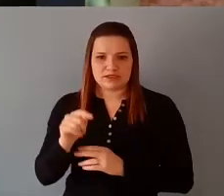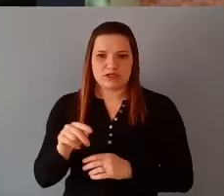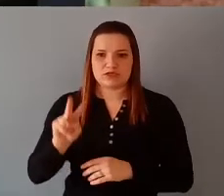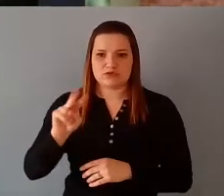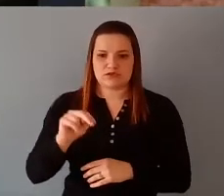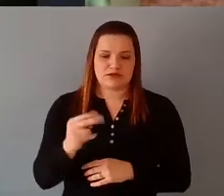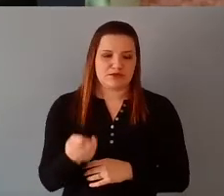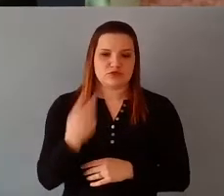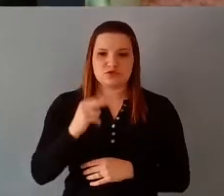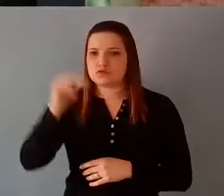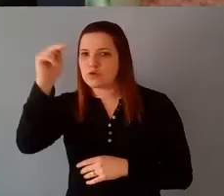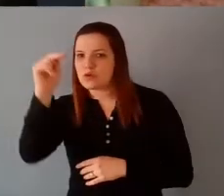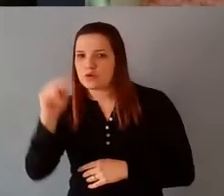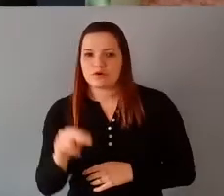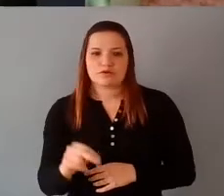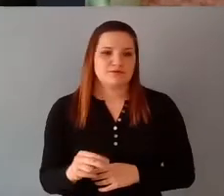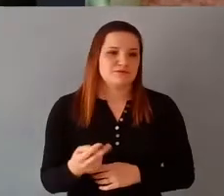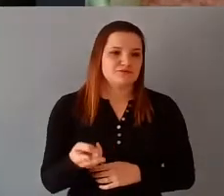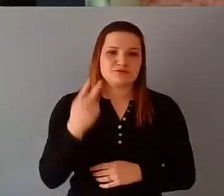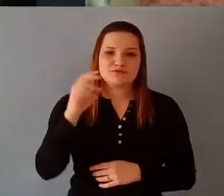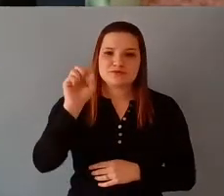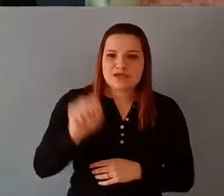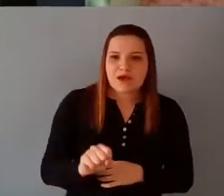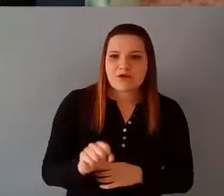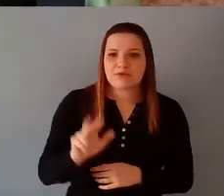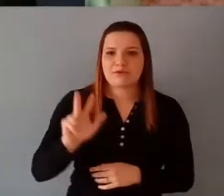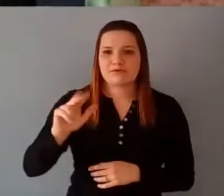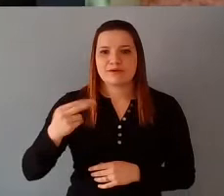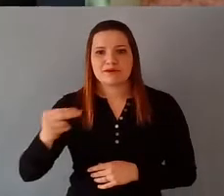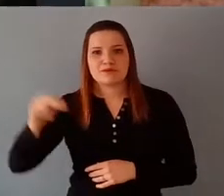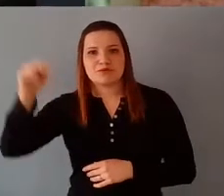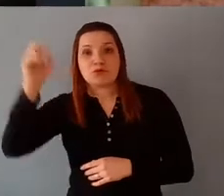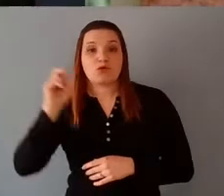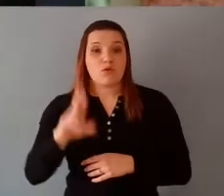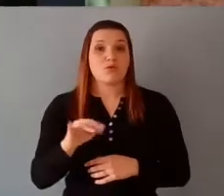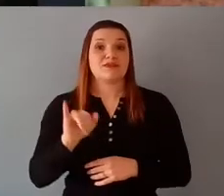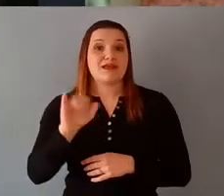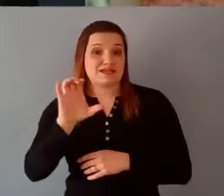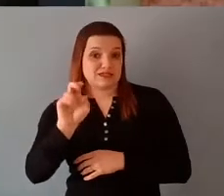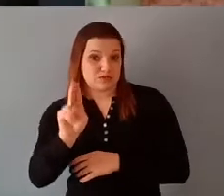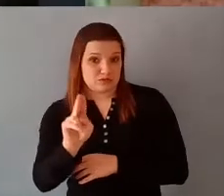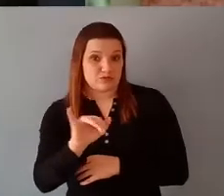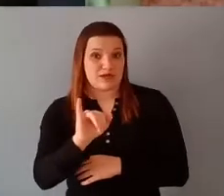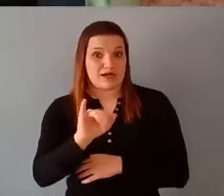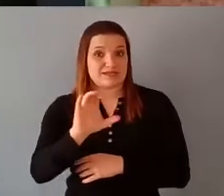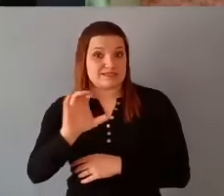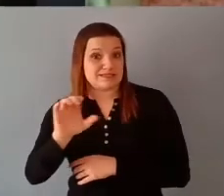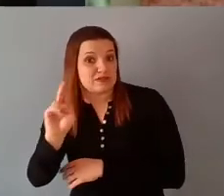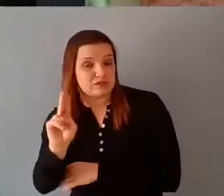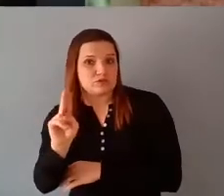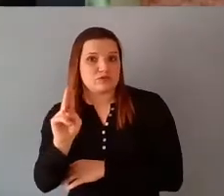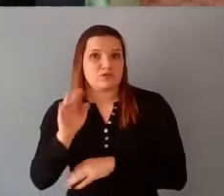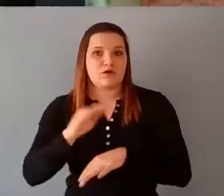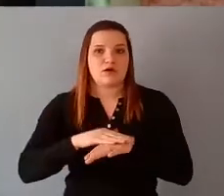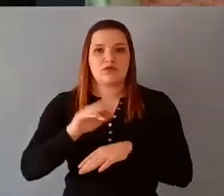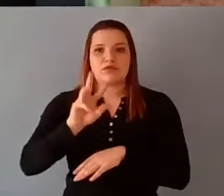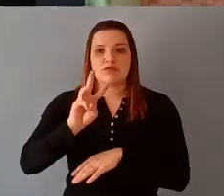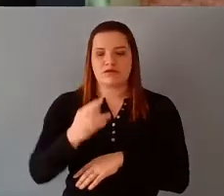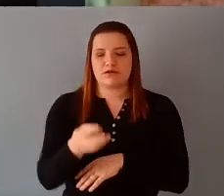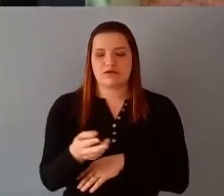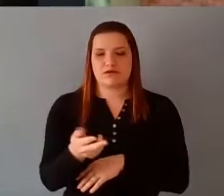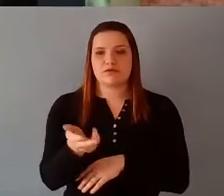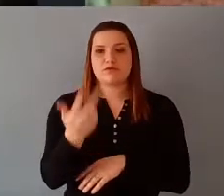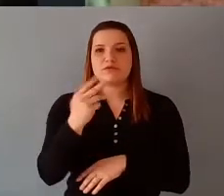North, or in the intermediate critical care unit, the ICCU on 3 West or on 5 Tower.